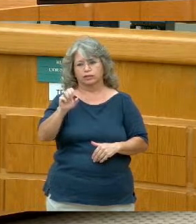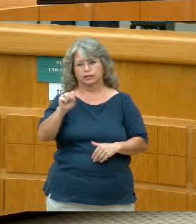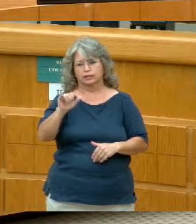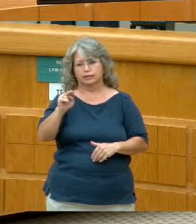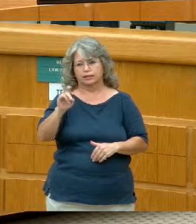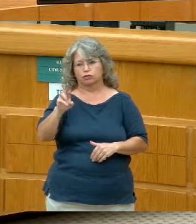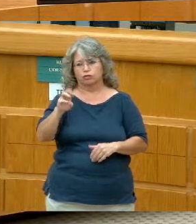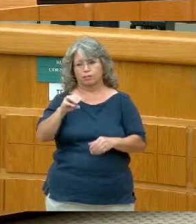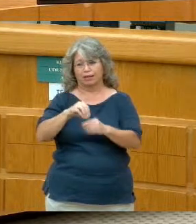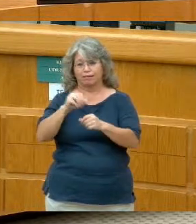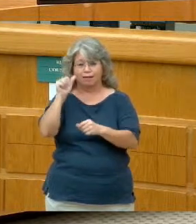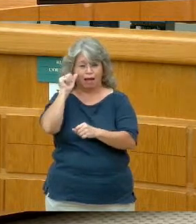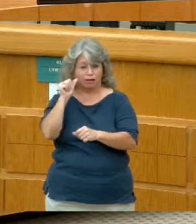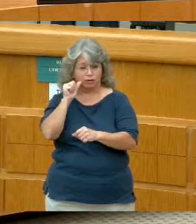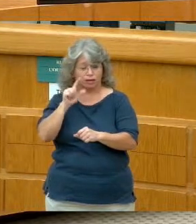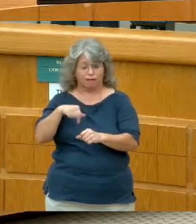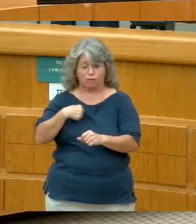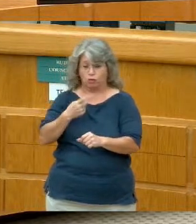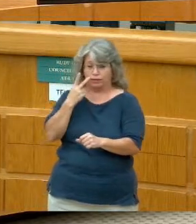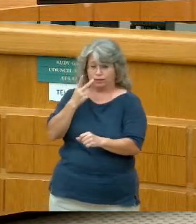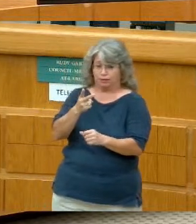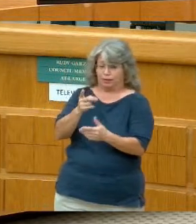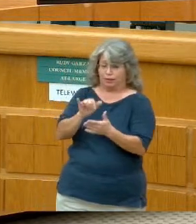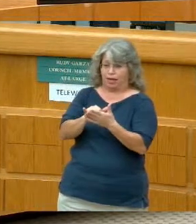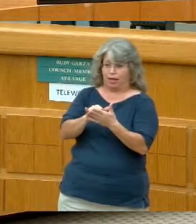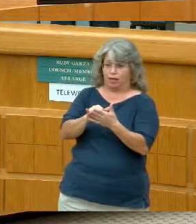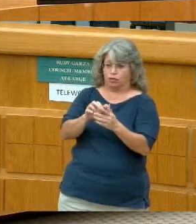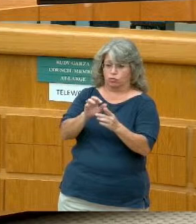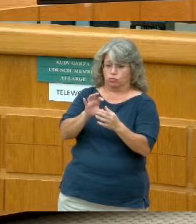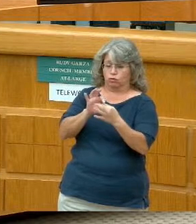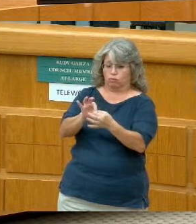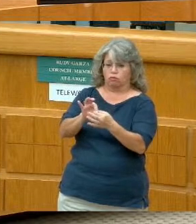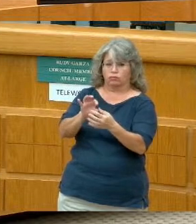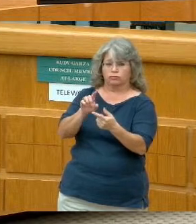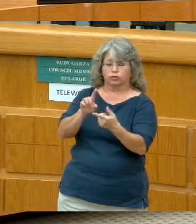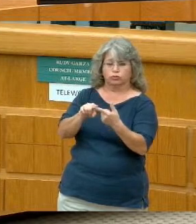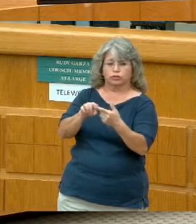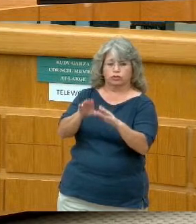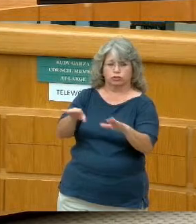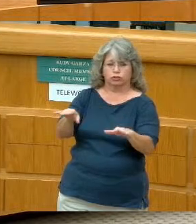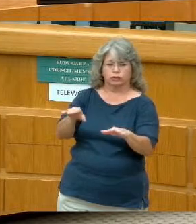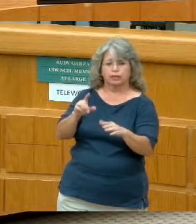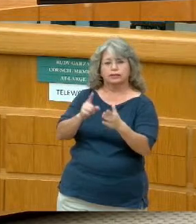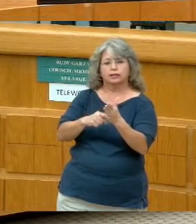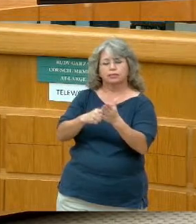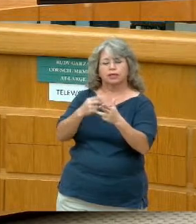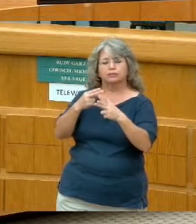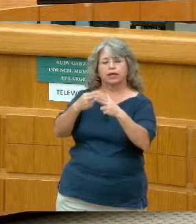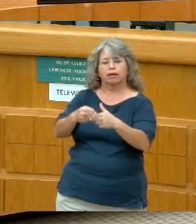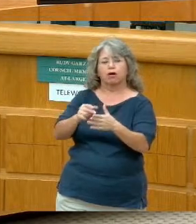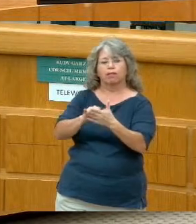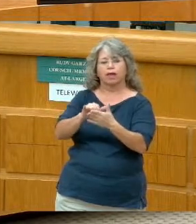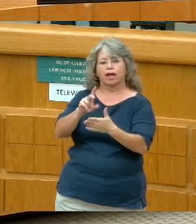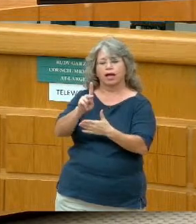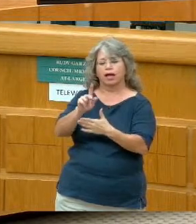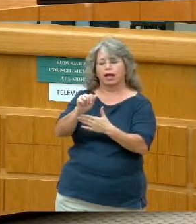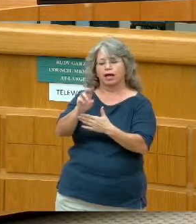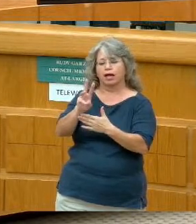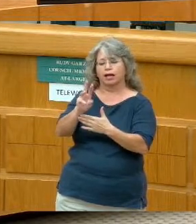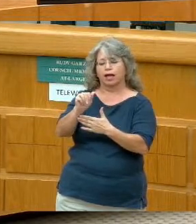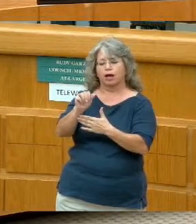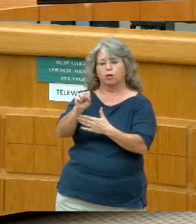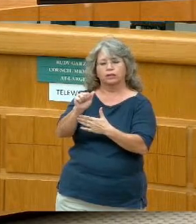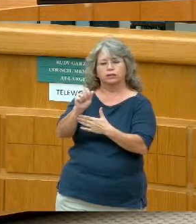have only ever seen it referred to as in children and sometimes referred to as Kawasaki disease. So the answer is no.